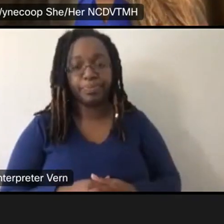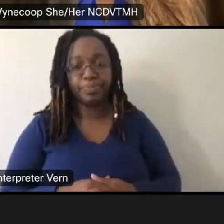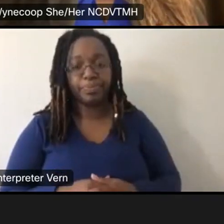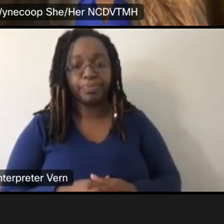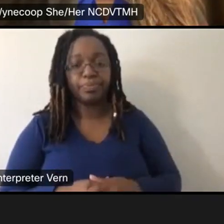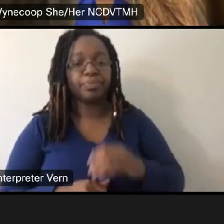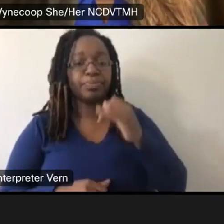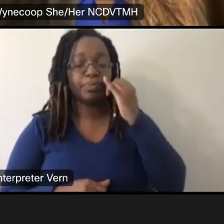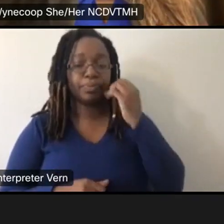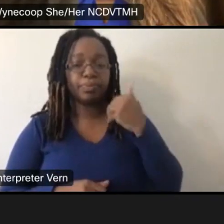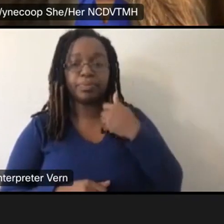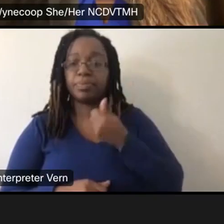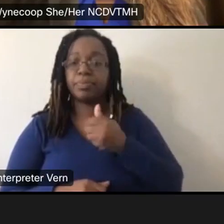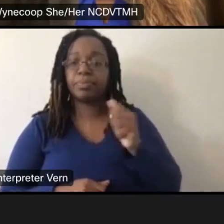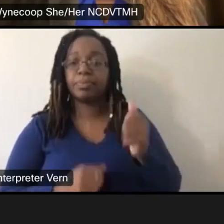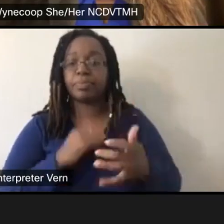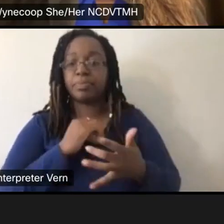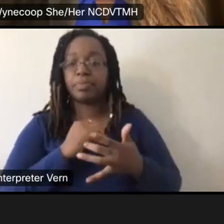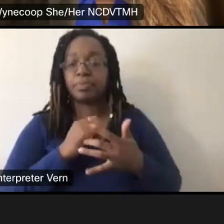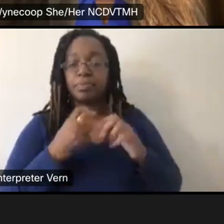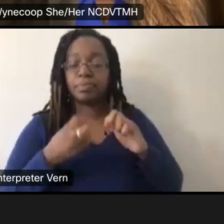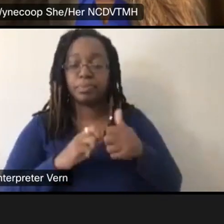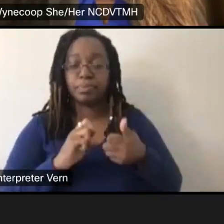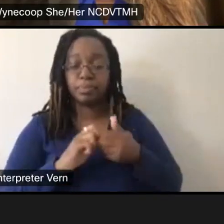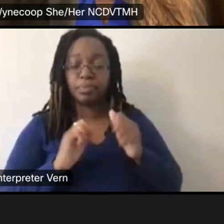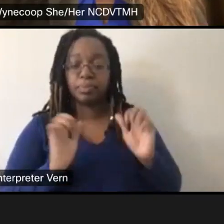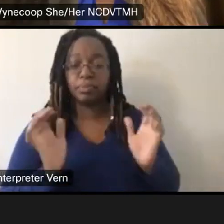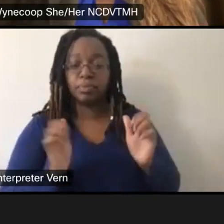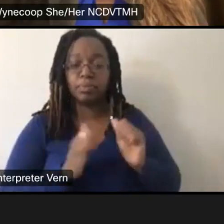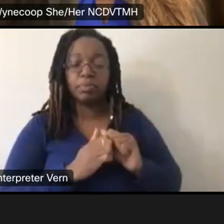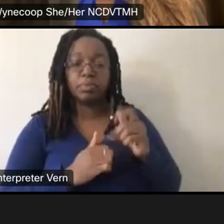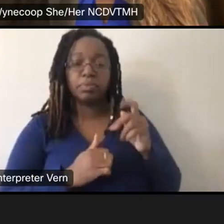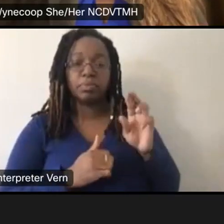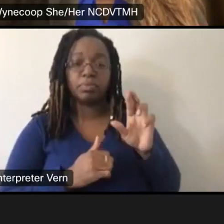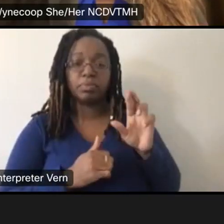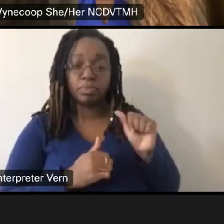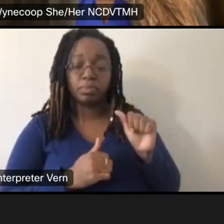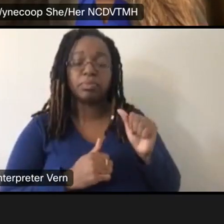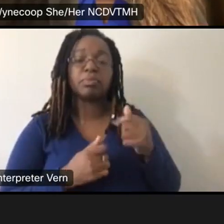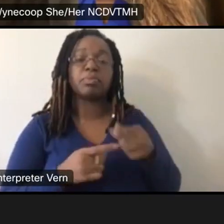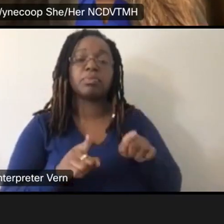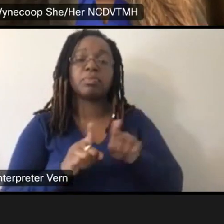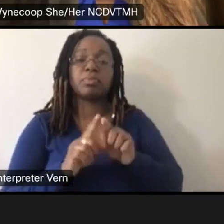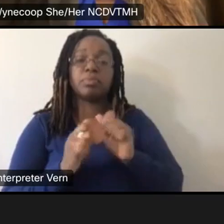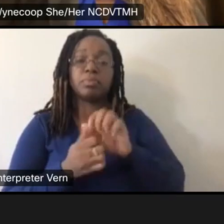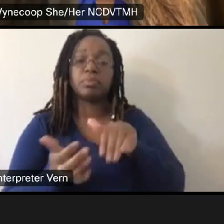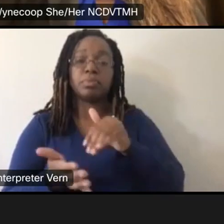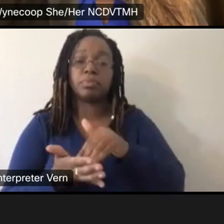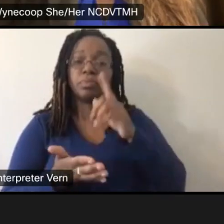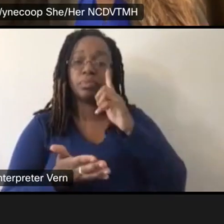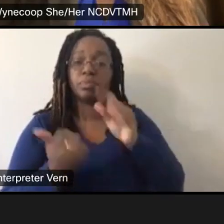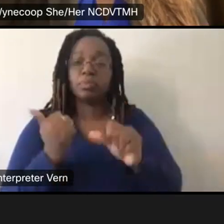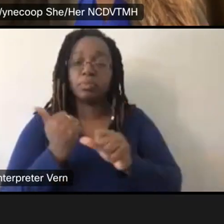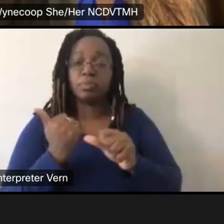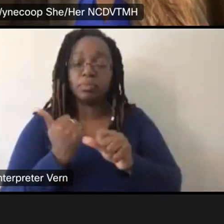technical difficulties, you can directly chat with Carla Alegria, also with the Center for Assistance.